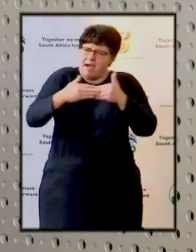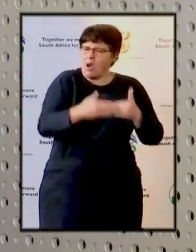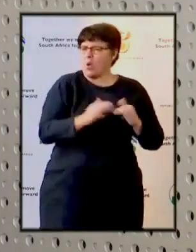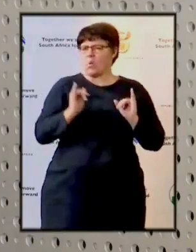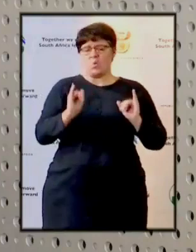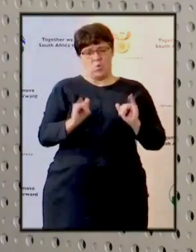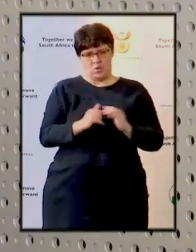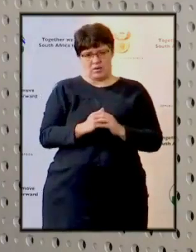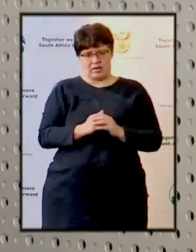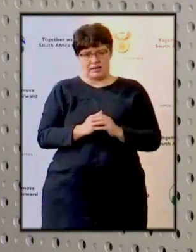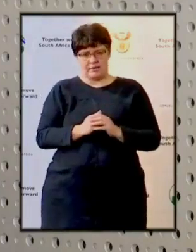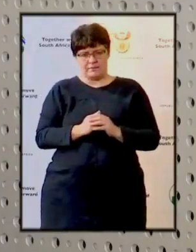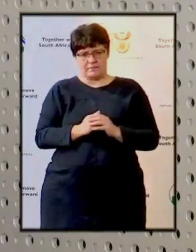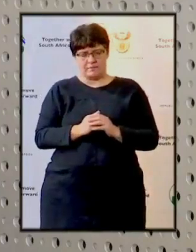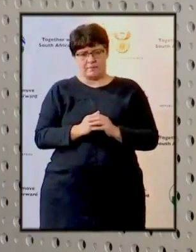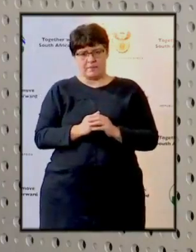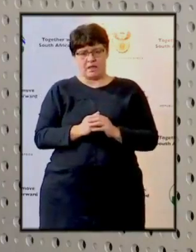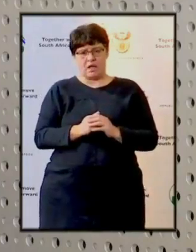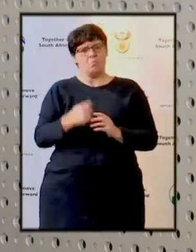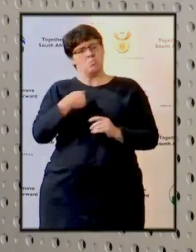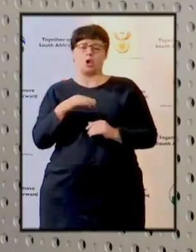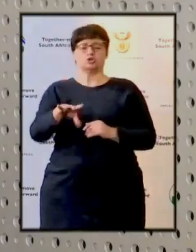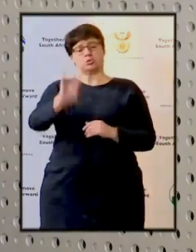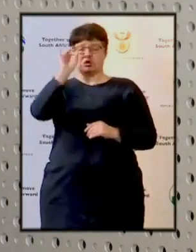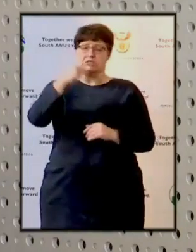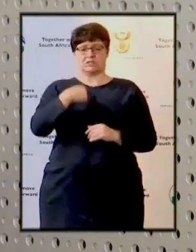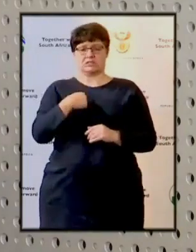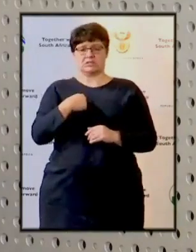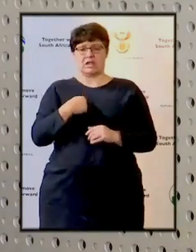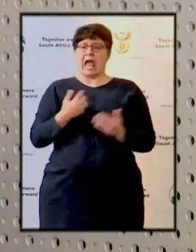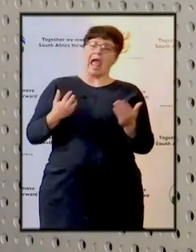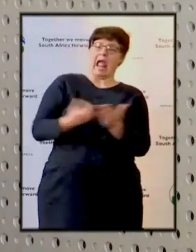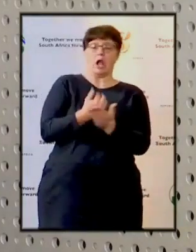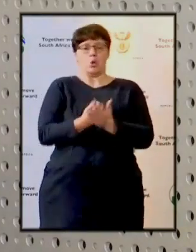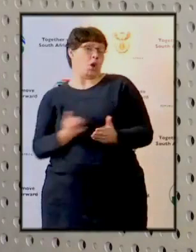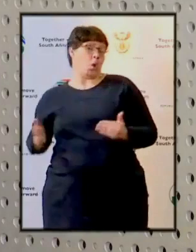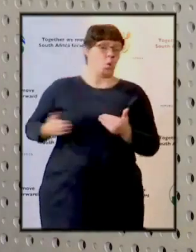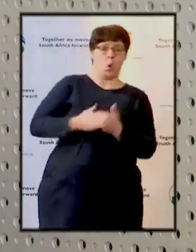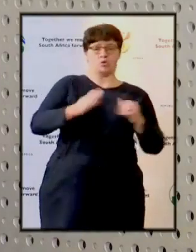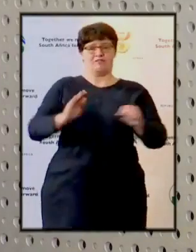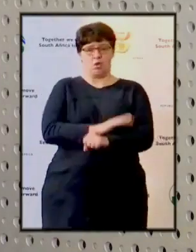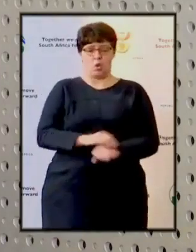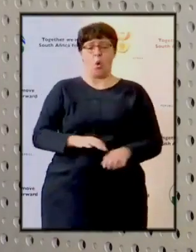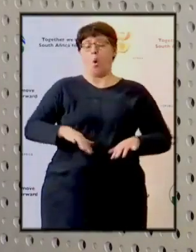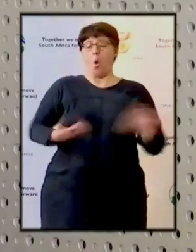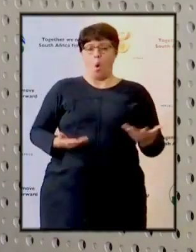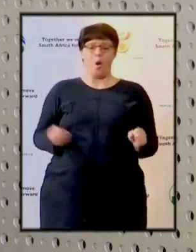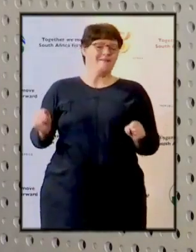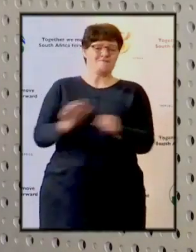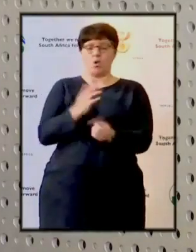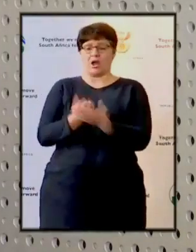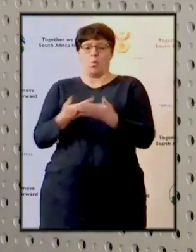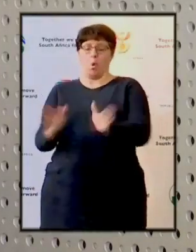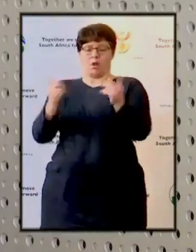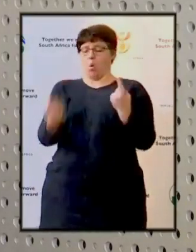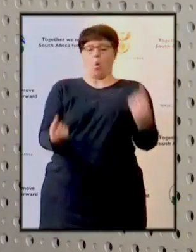a choice that says the whole economy is closed or the whole economy is open.